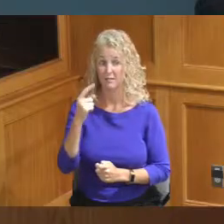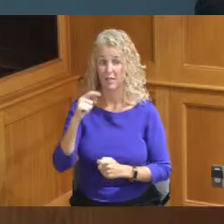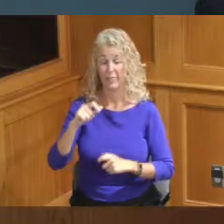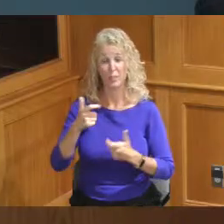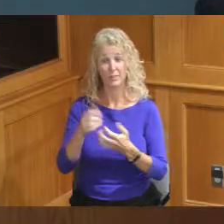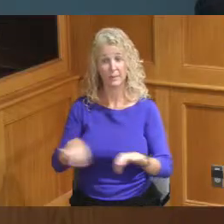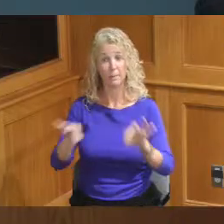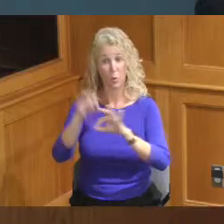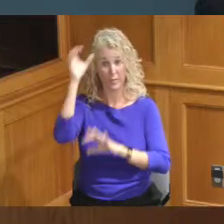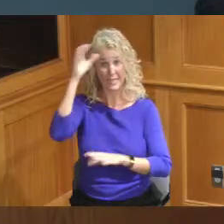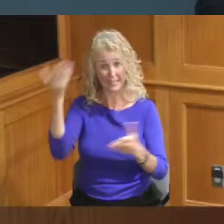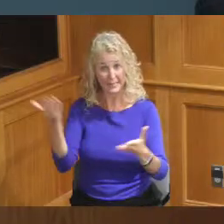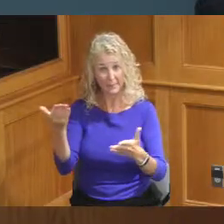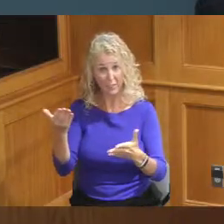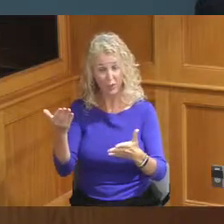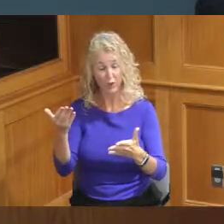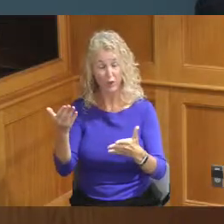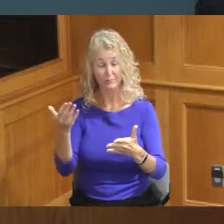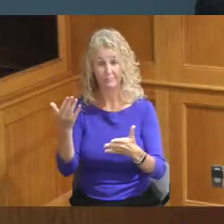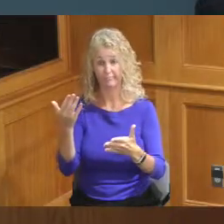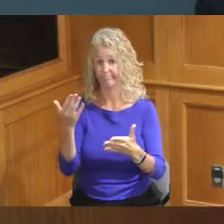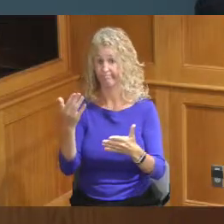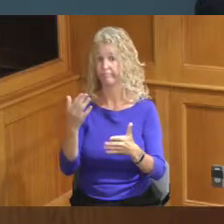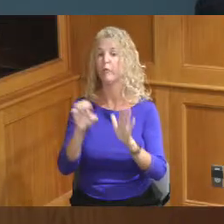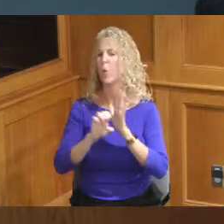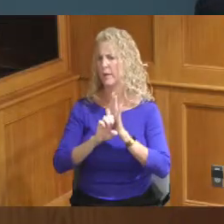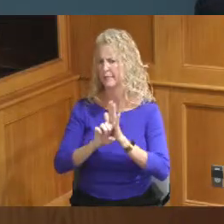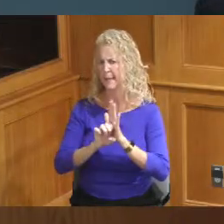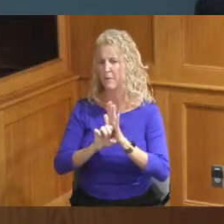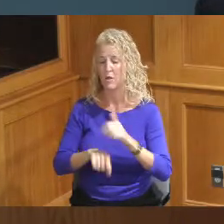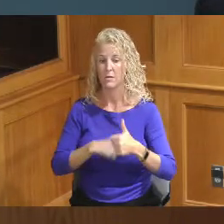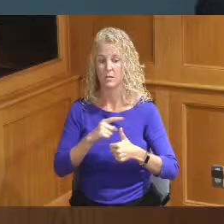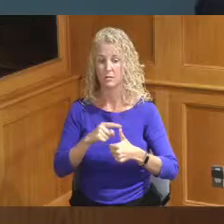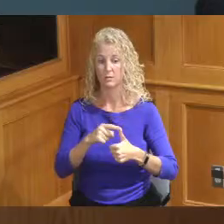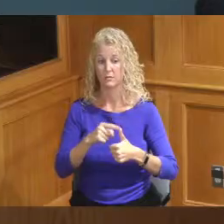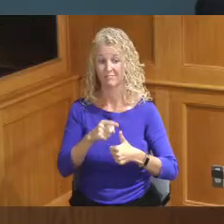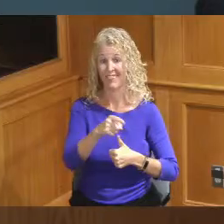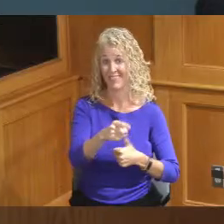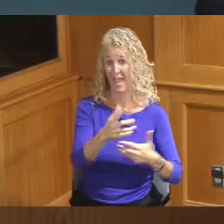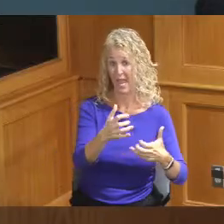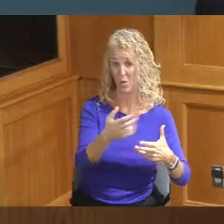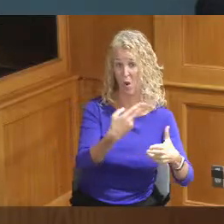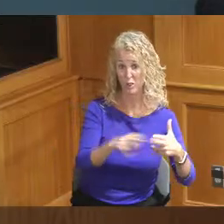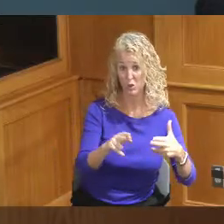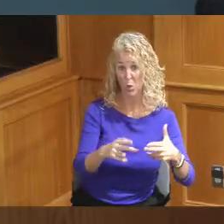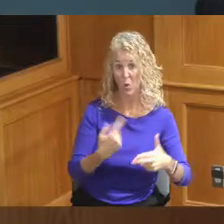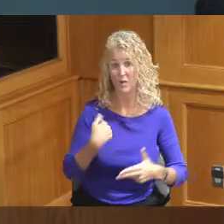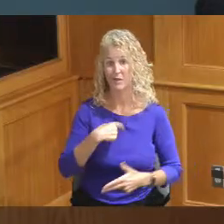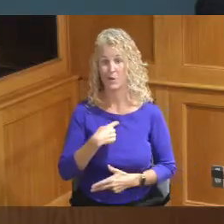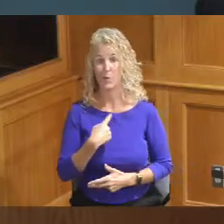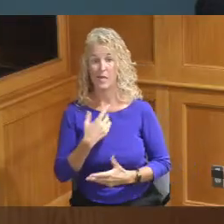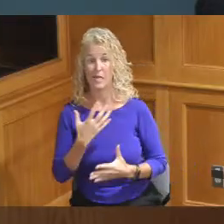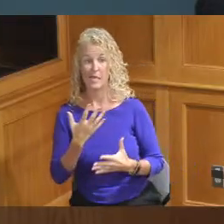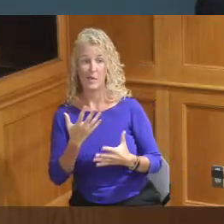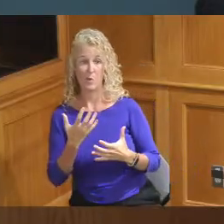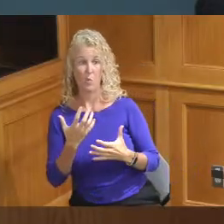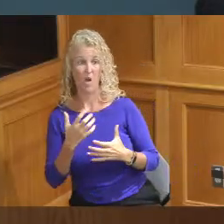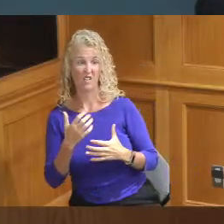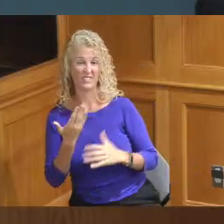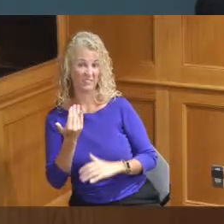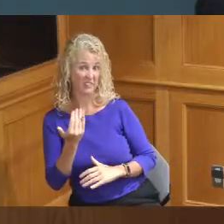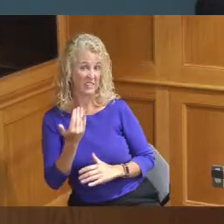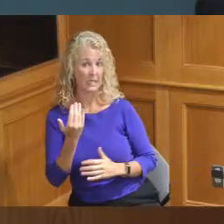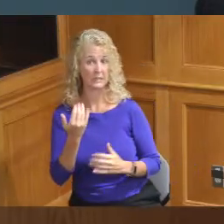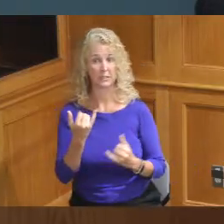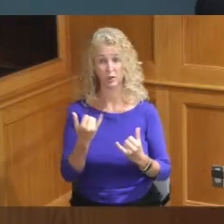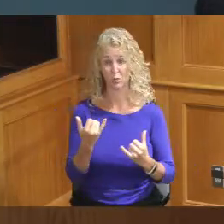lease. We've got a term that they wanted a shorter term. We were up to 11 with a trigger for 2 more. I think